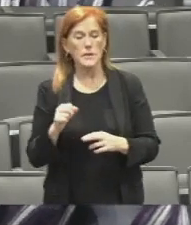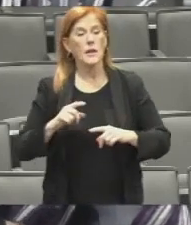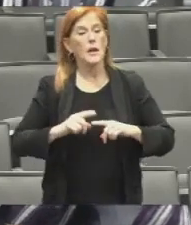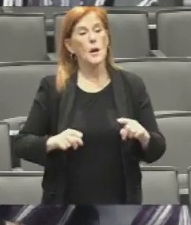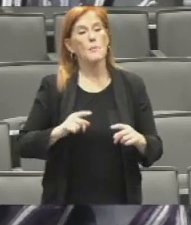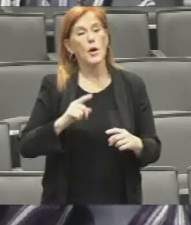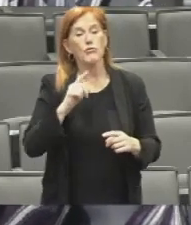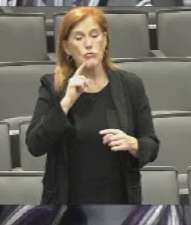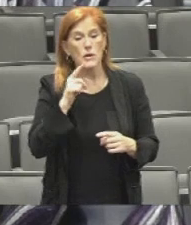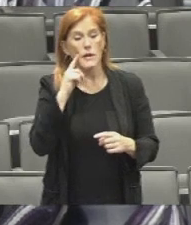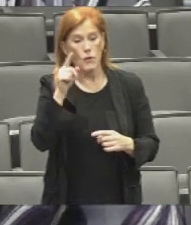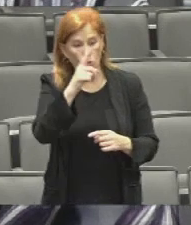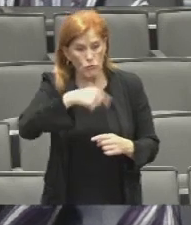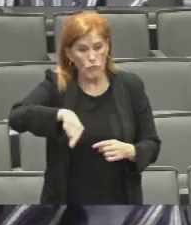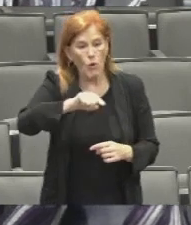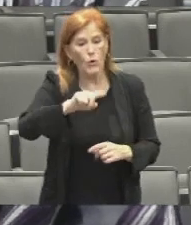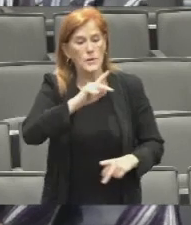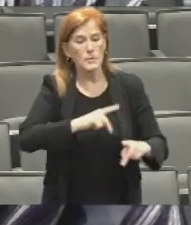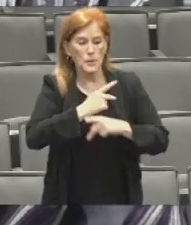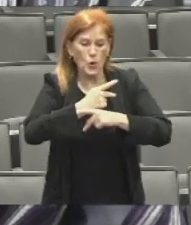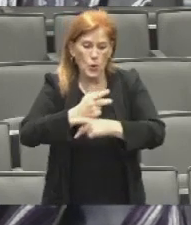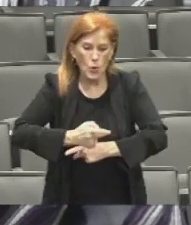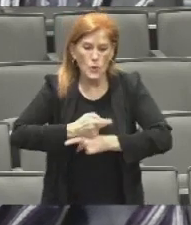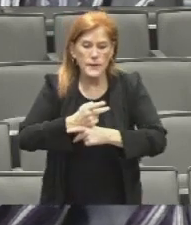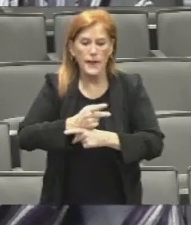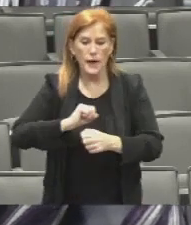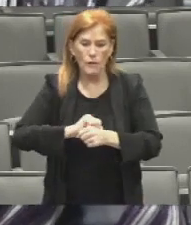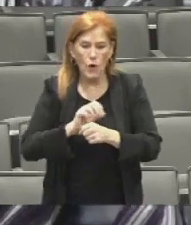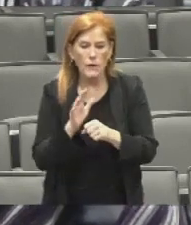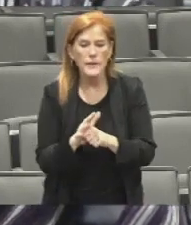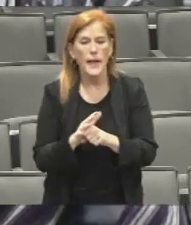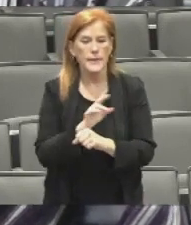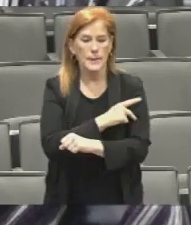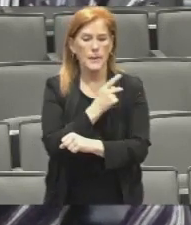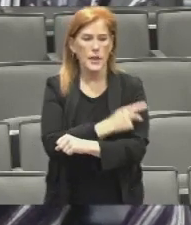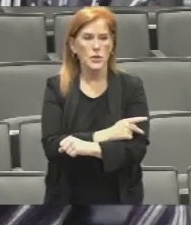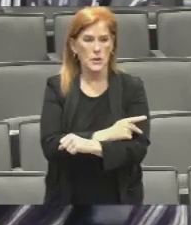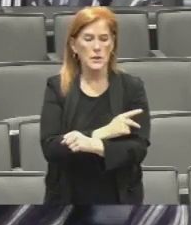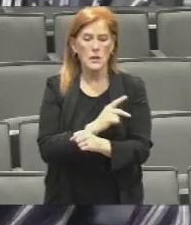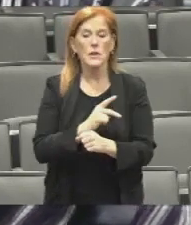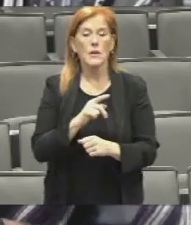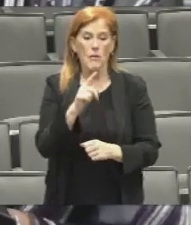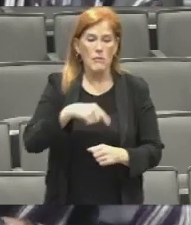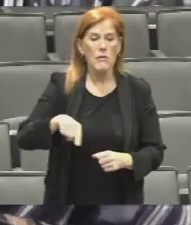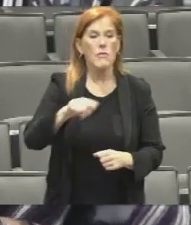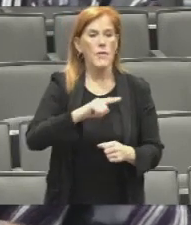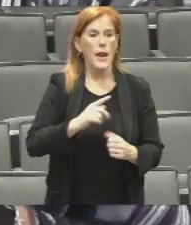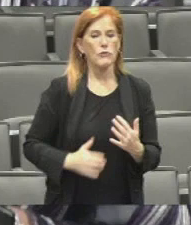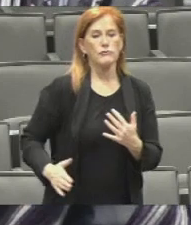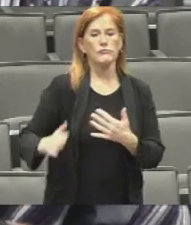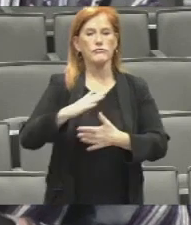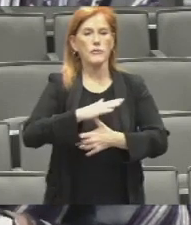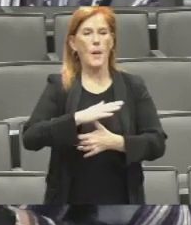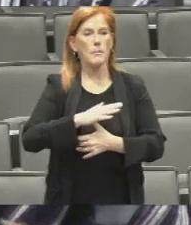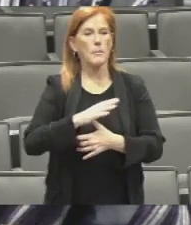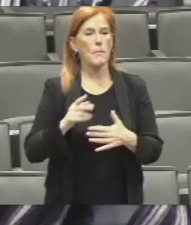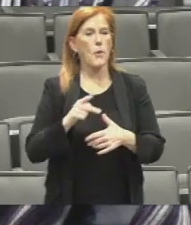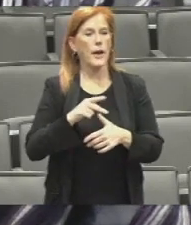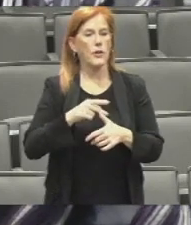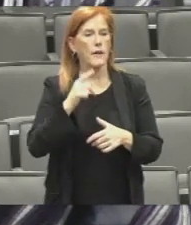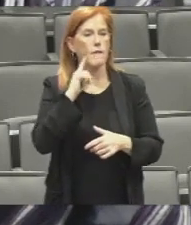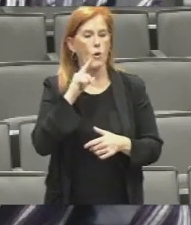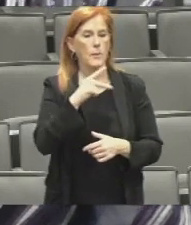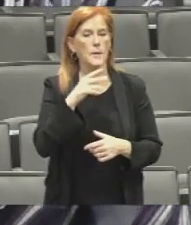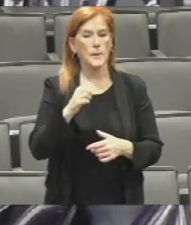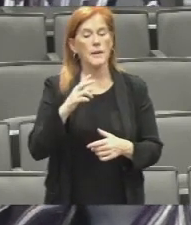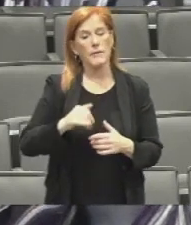for those individuals who take care of COVID-19 patients. So that is the highest priority